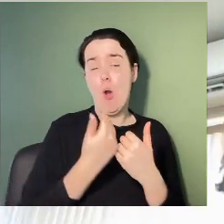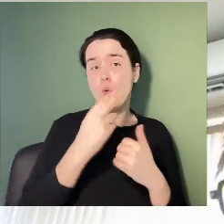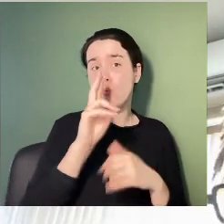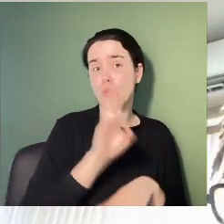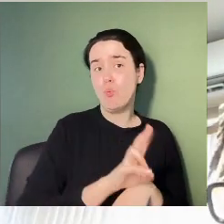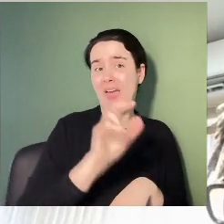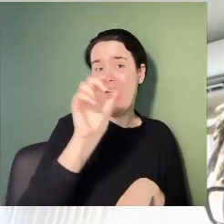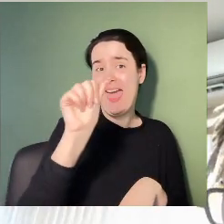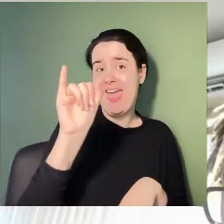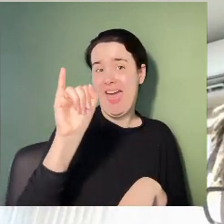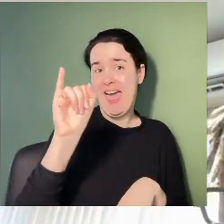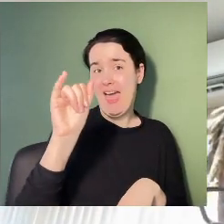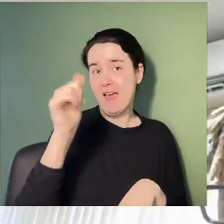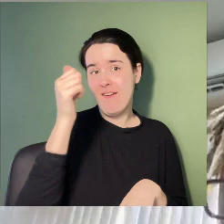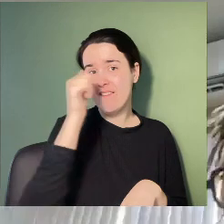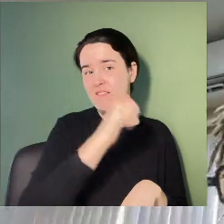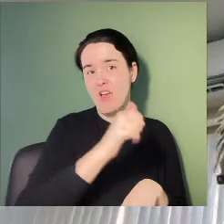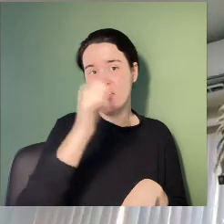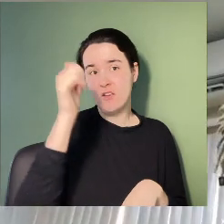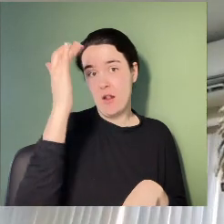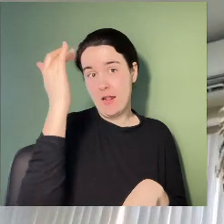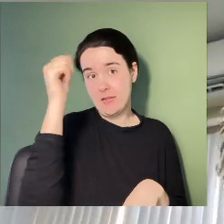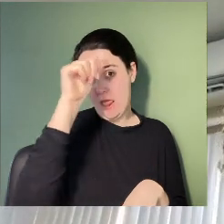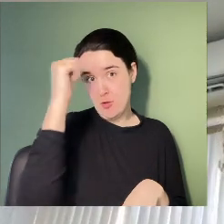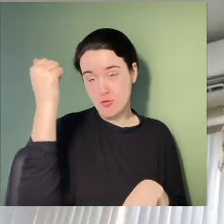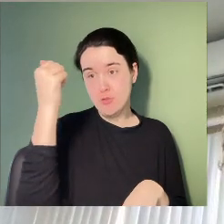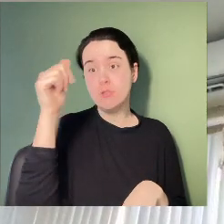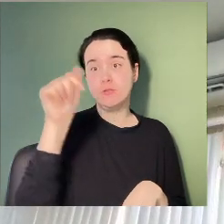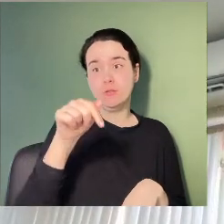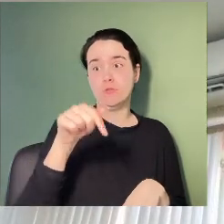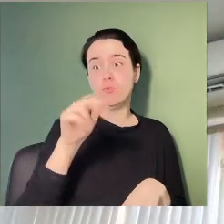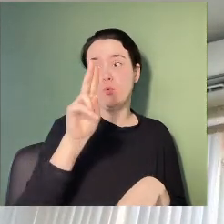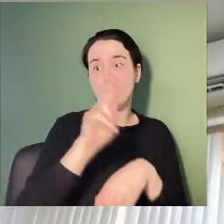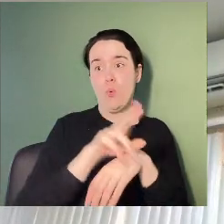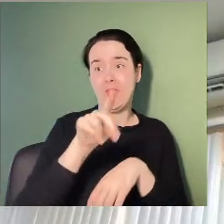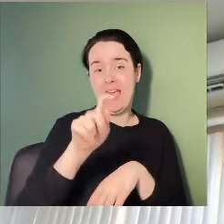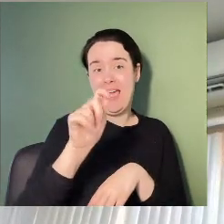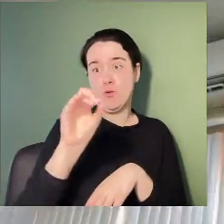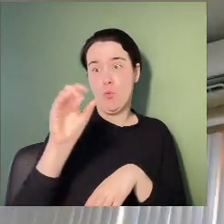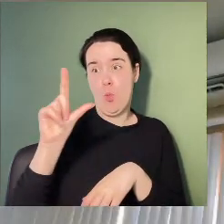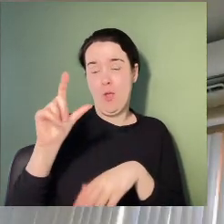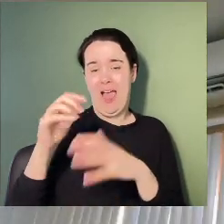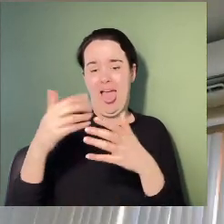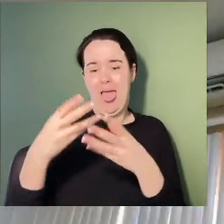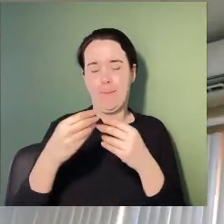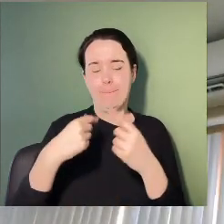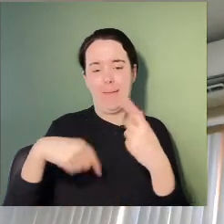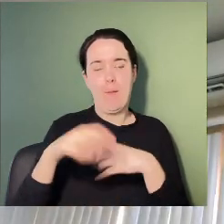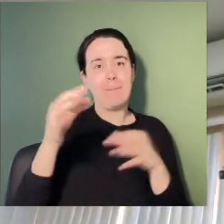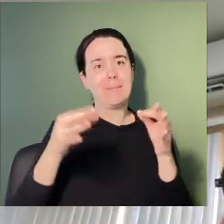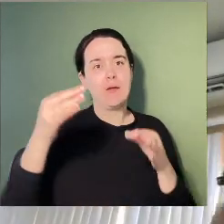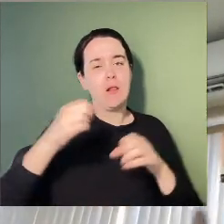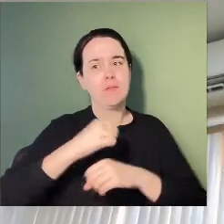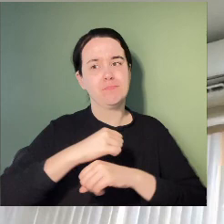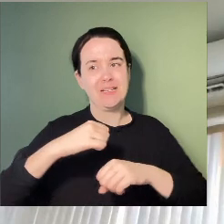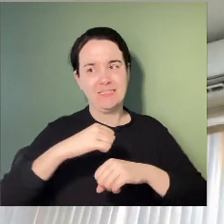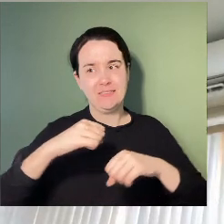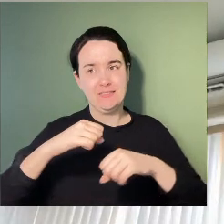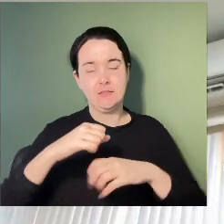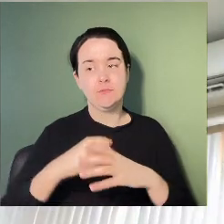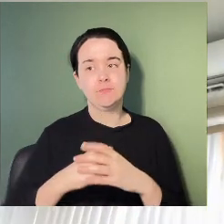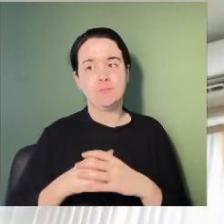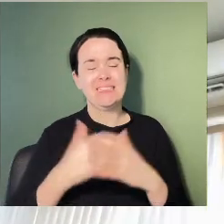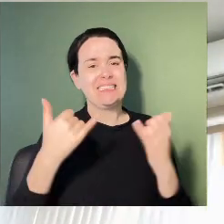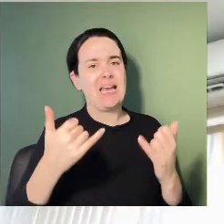to influence our political space to sort of, especially the voters, because,